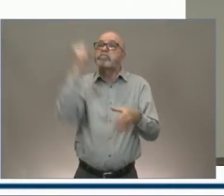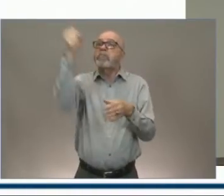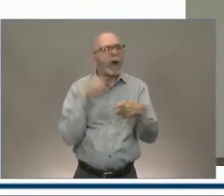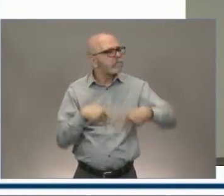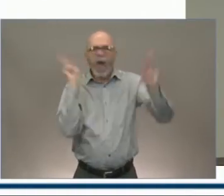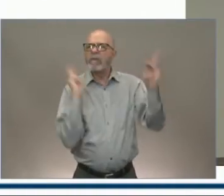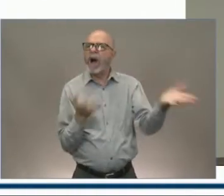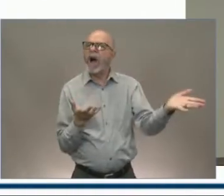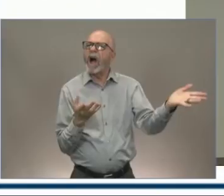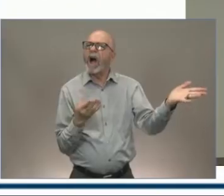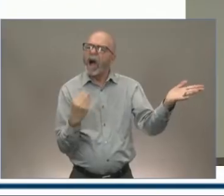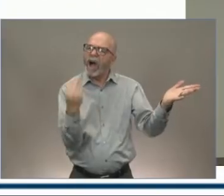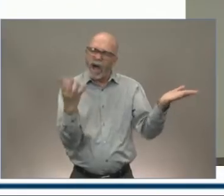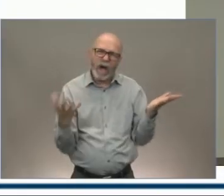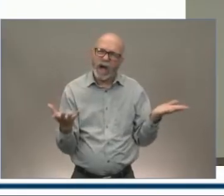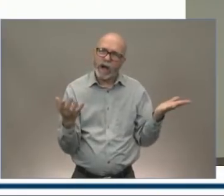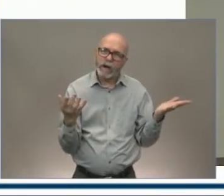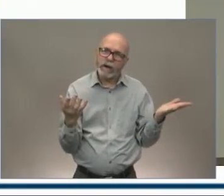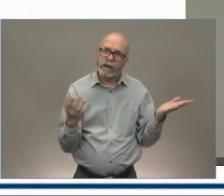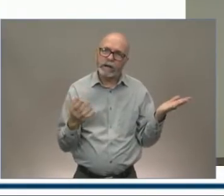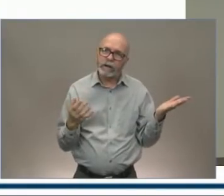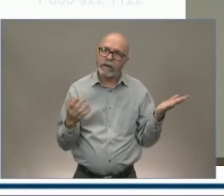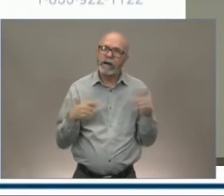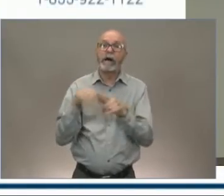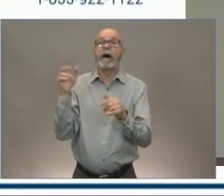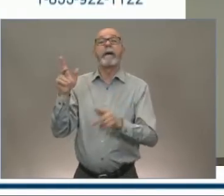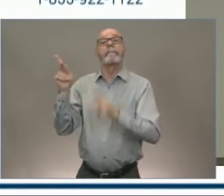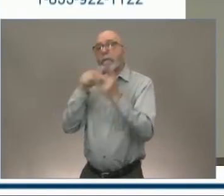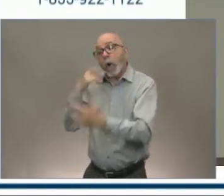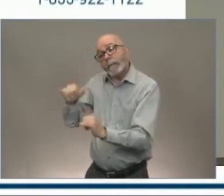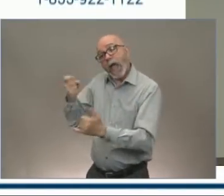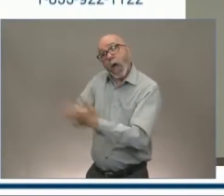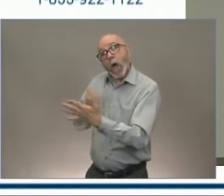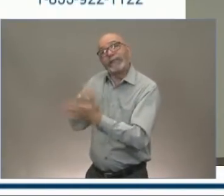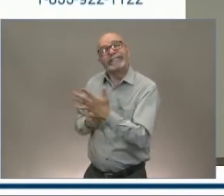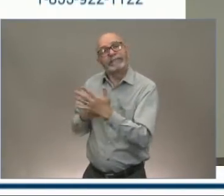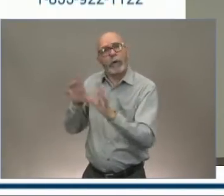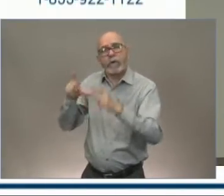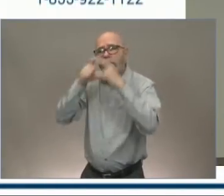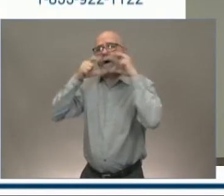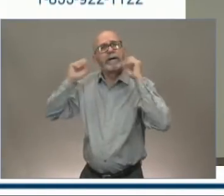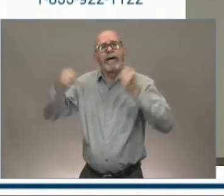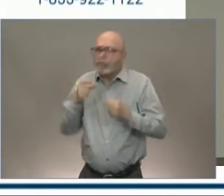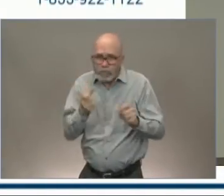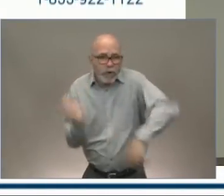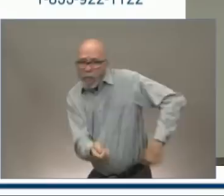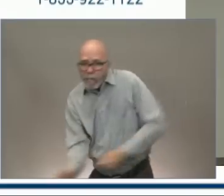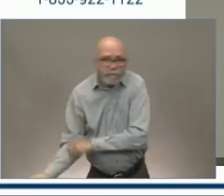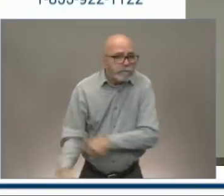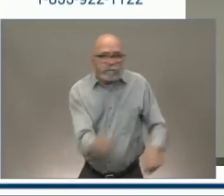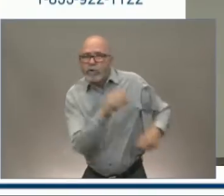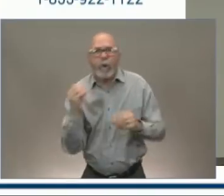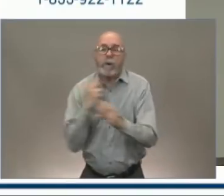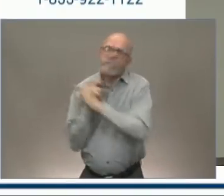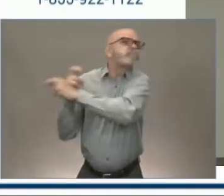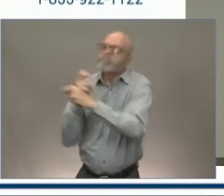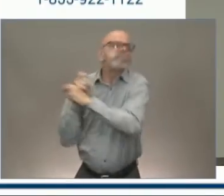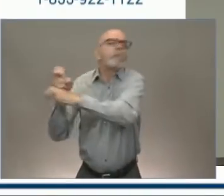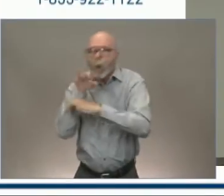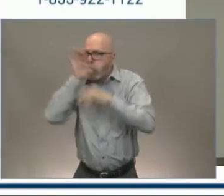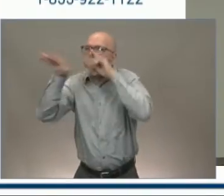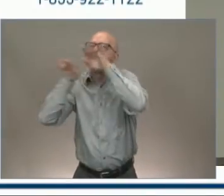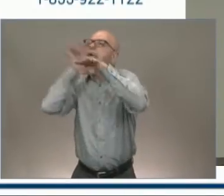transmitted. Players at hockey games or other sports are not masked, and they're making contact with other players on the ice. There's no physical